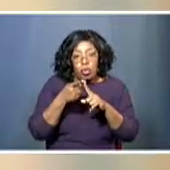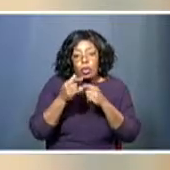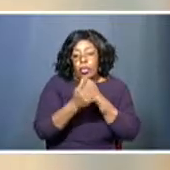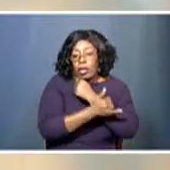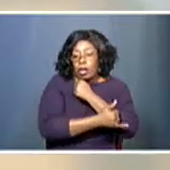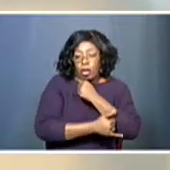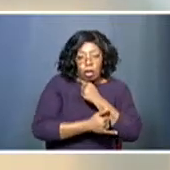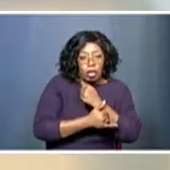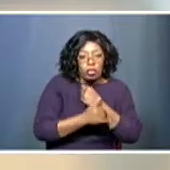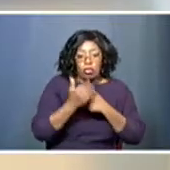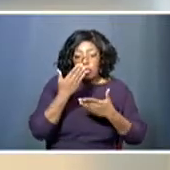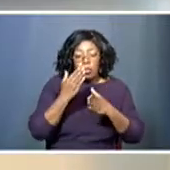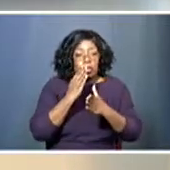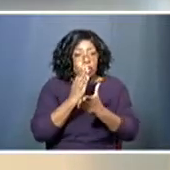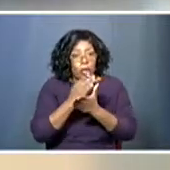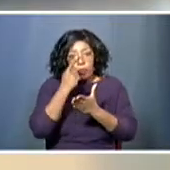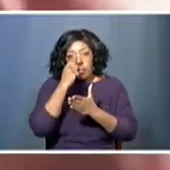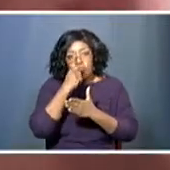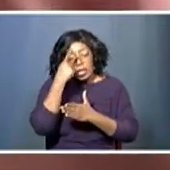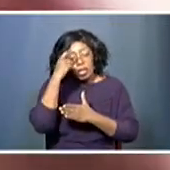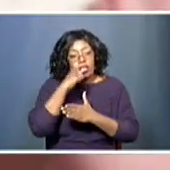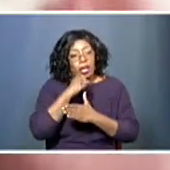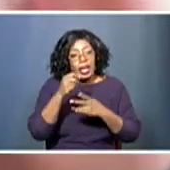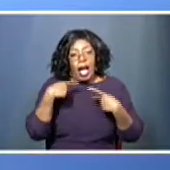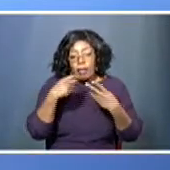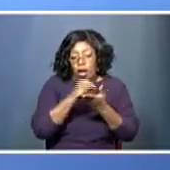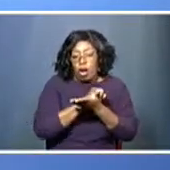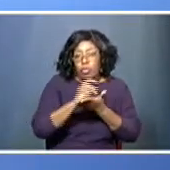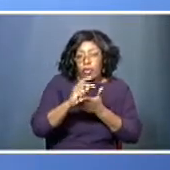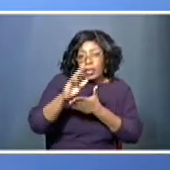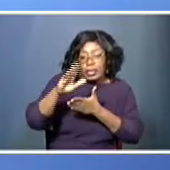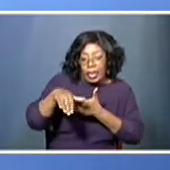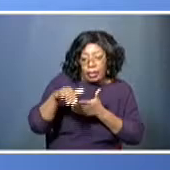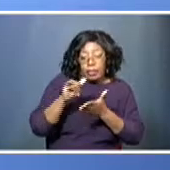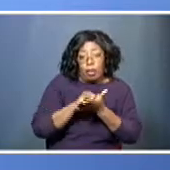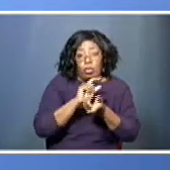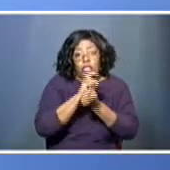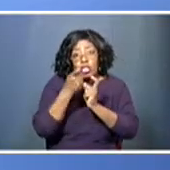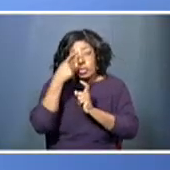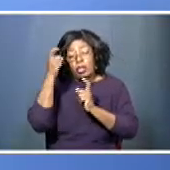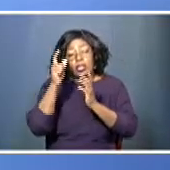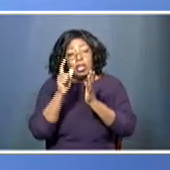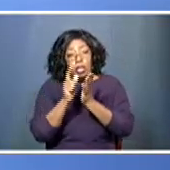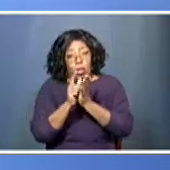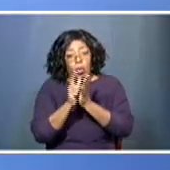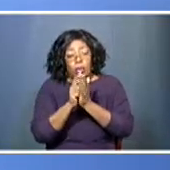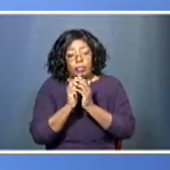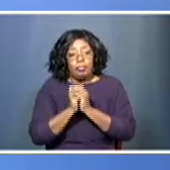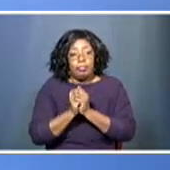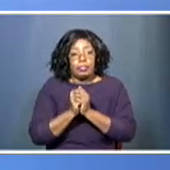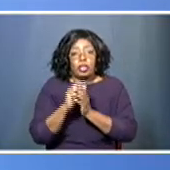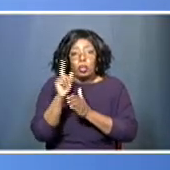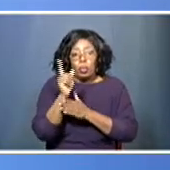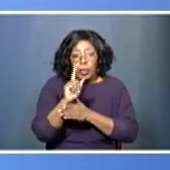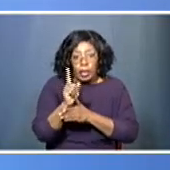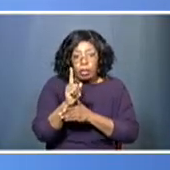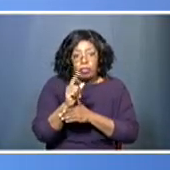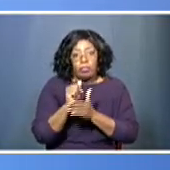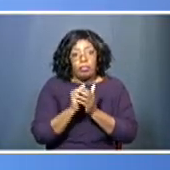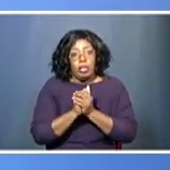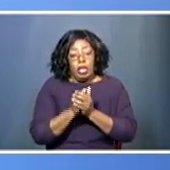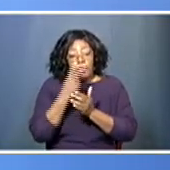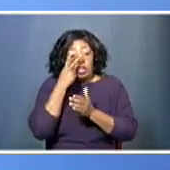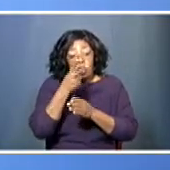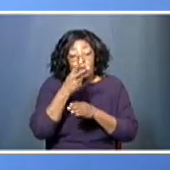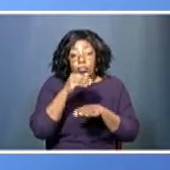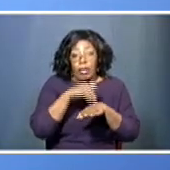don't have a federal approval yet. Now, that could change based on their laws, but that's the state of play now, whereby when we look at